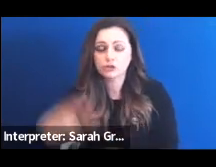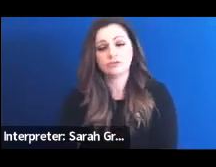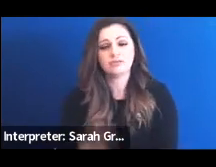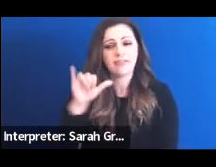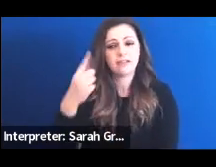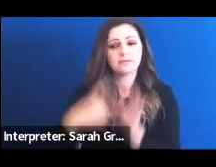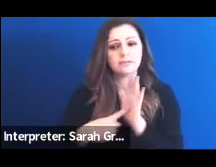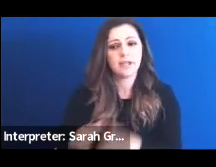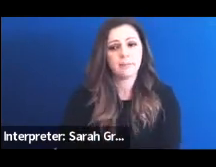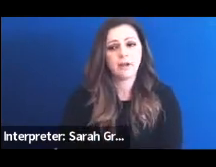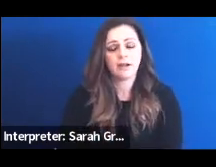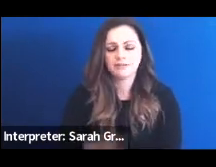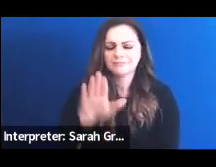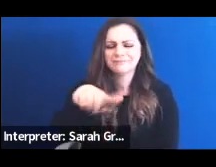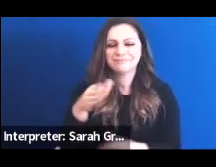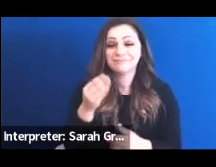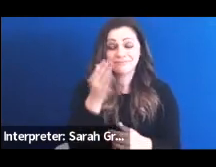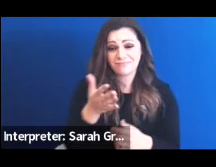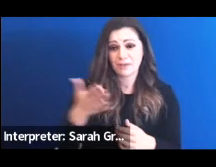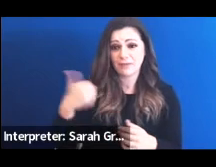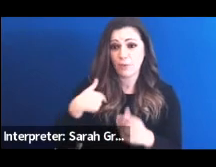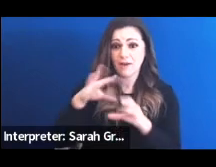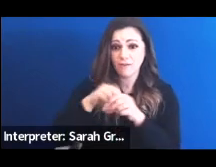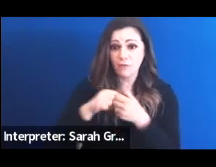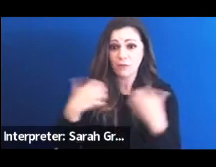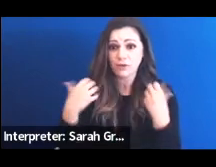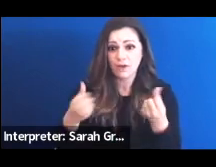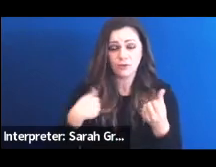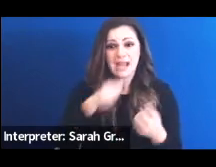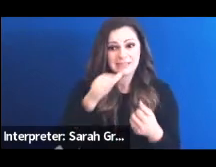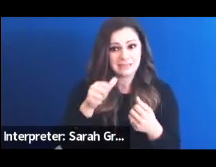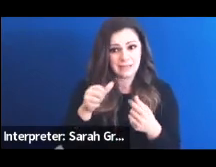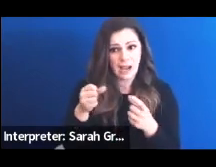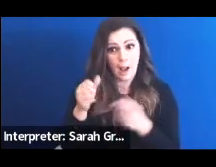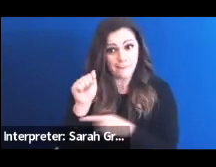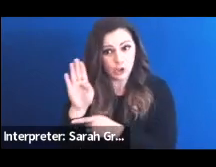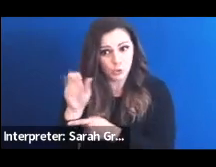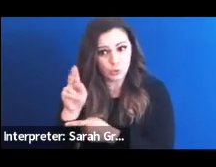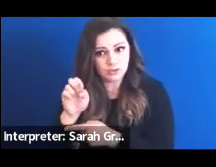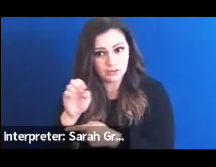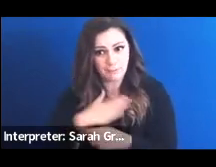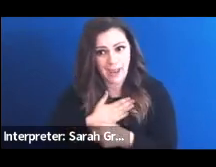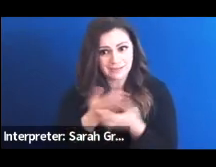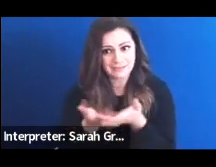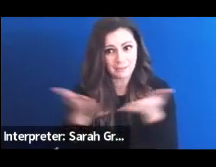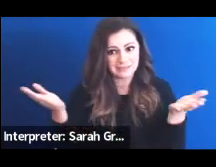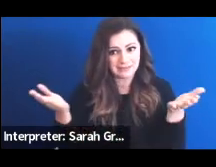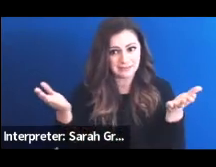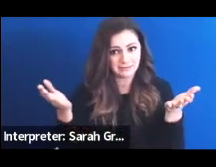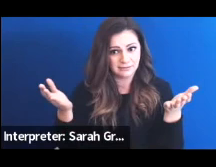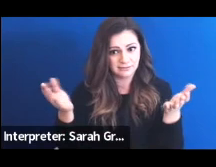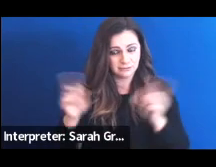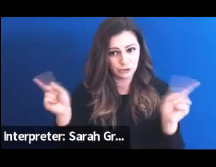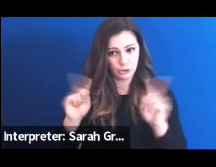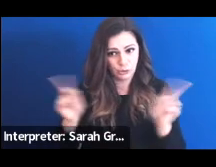recovery, I didn't abuse my substances. I took real good care of my substances. They abused me, but I didn't abuse them. Also, the